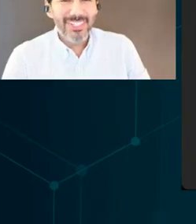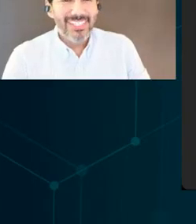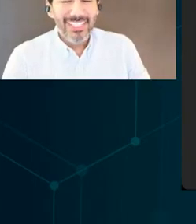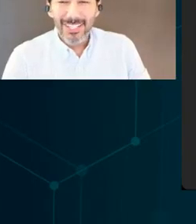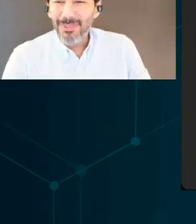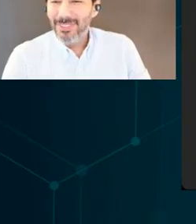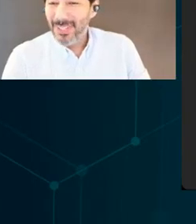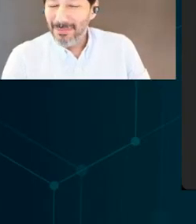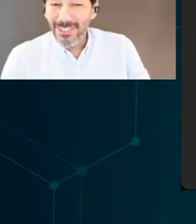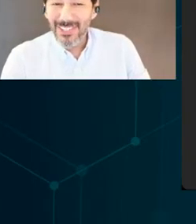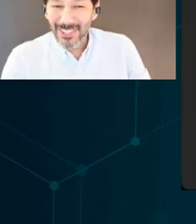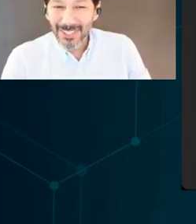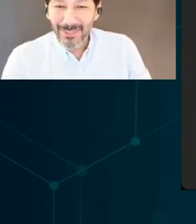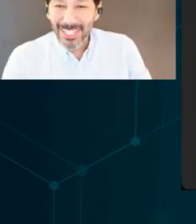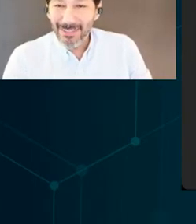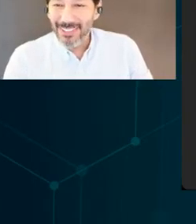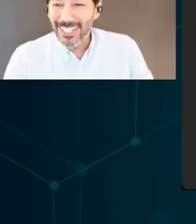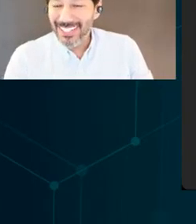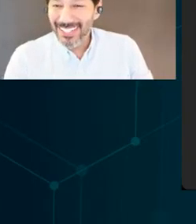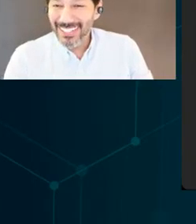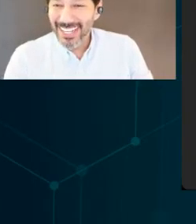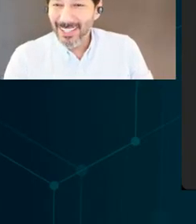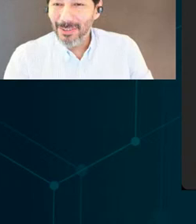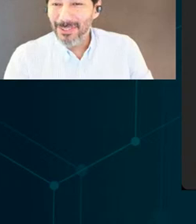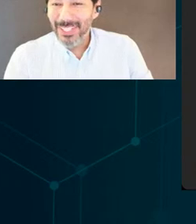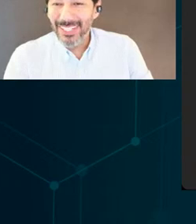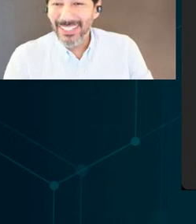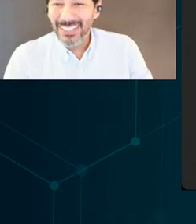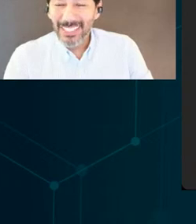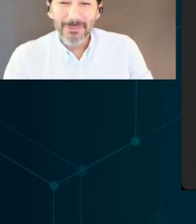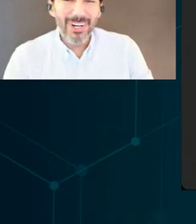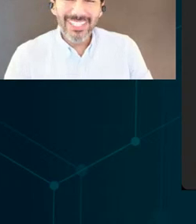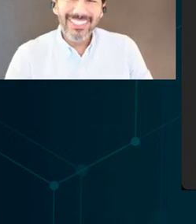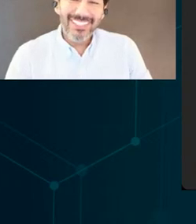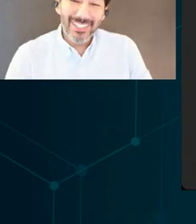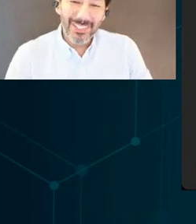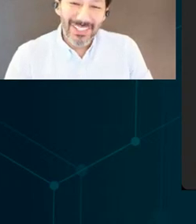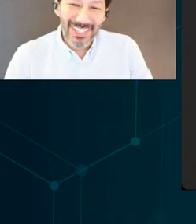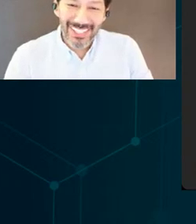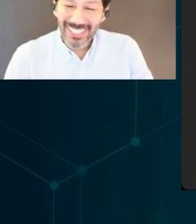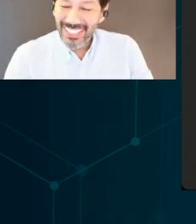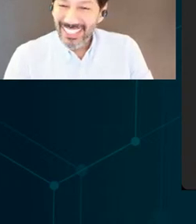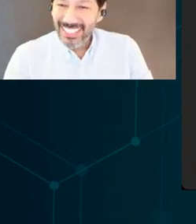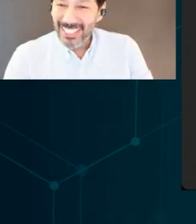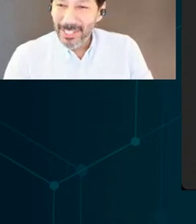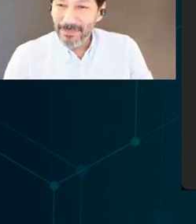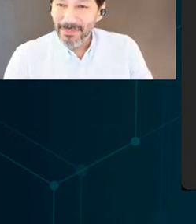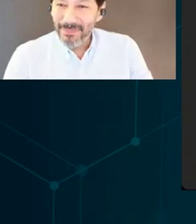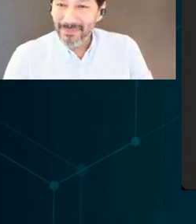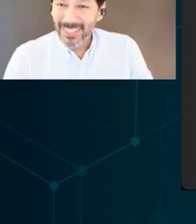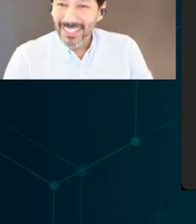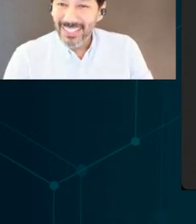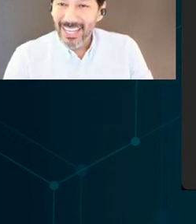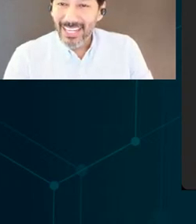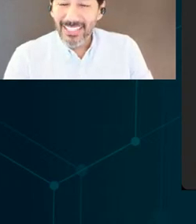I'm sure some of you have concerns when it comes to technology. I'd love to hear one, concern.